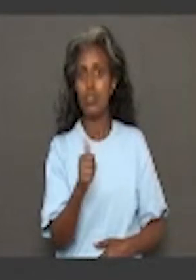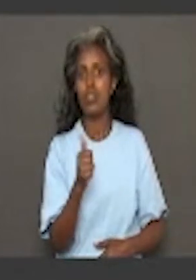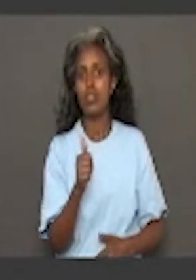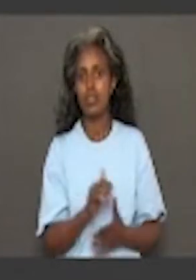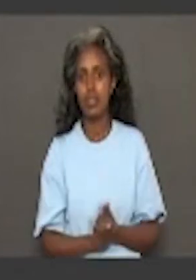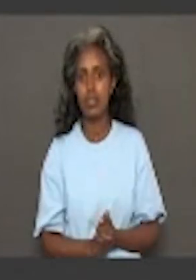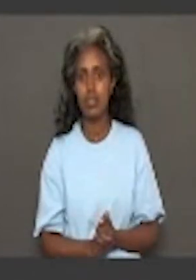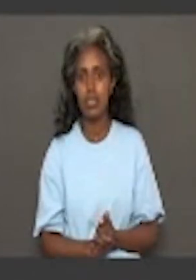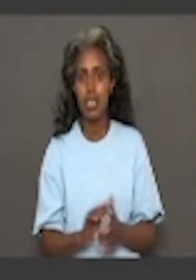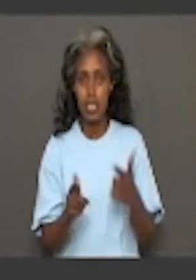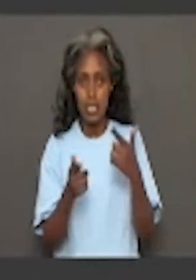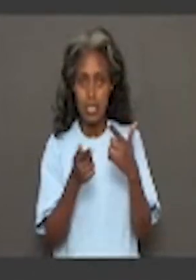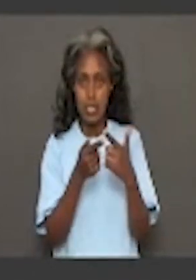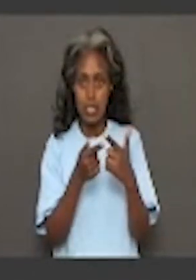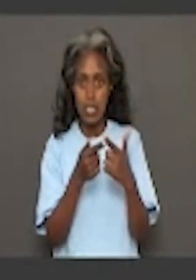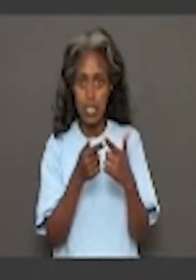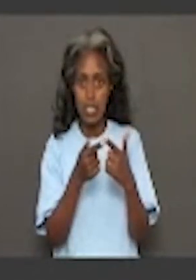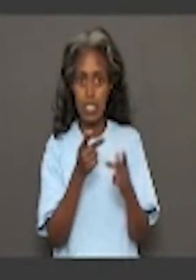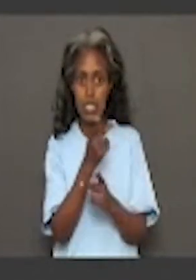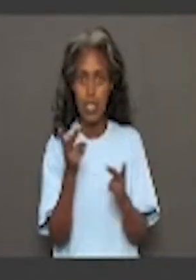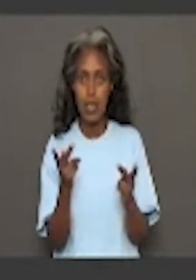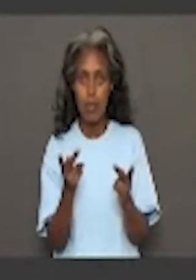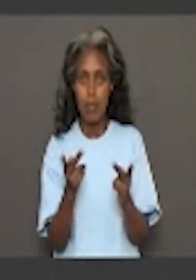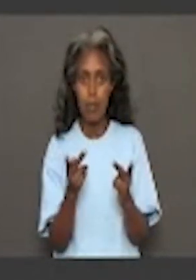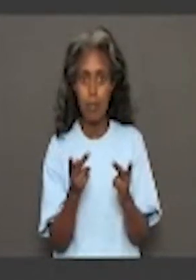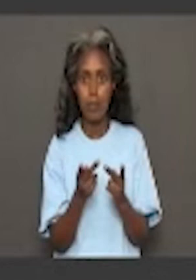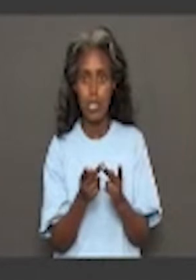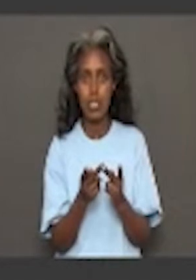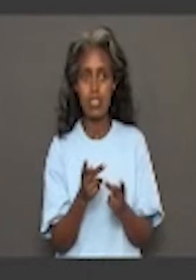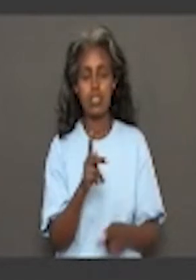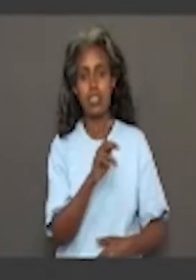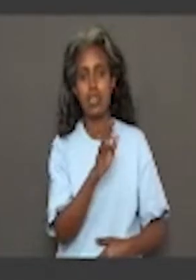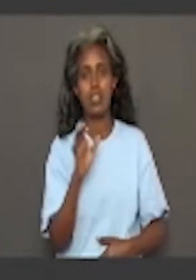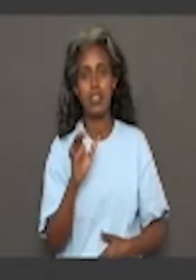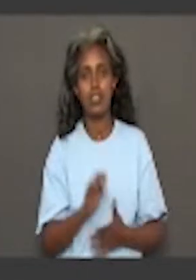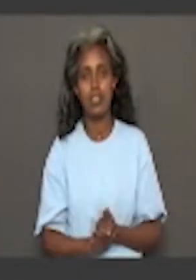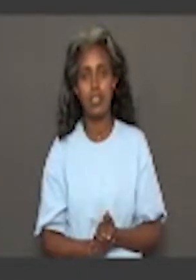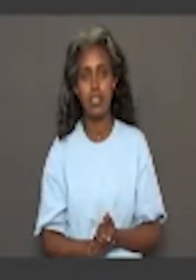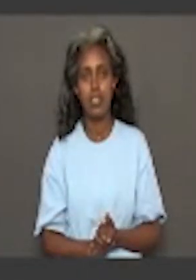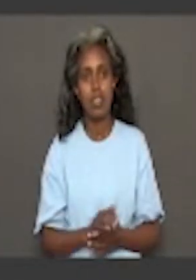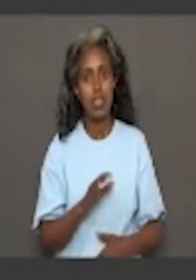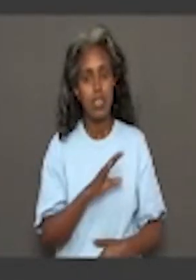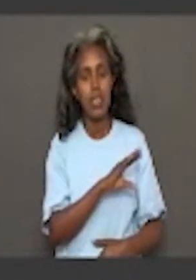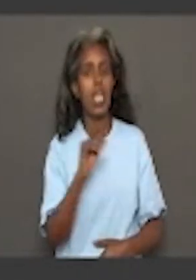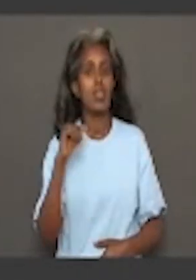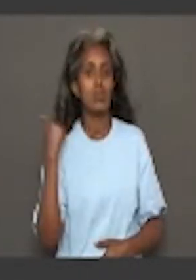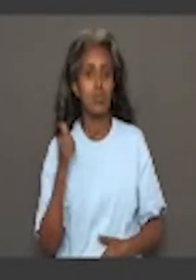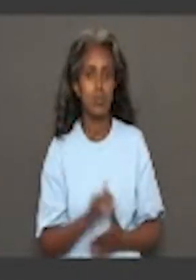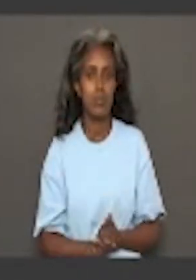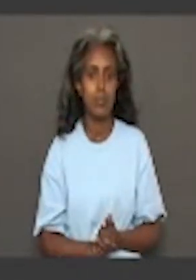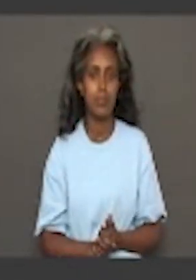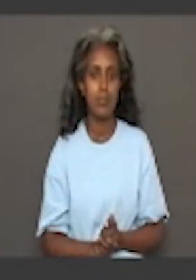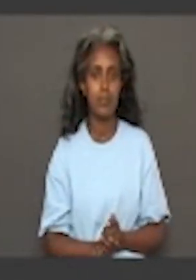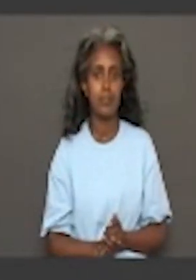tenth. The second place denotes a hundredth, and so